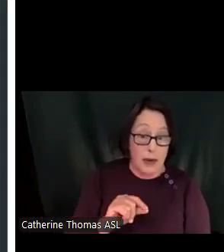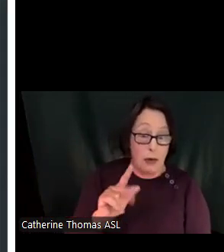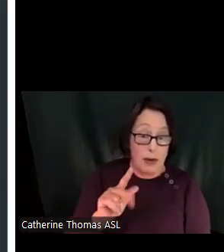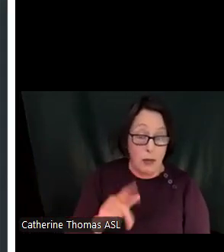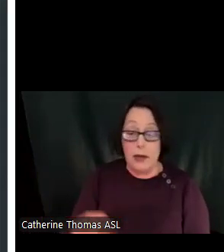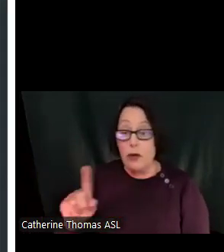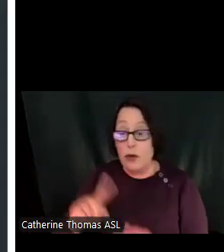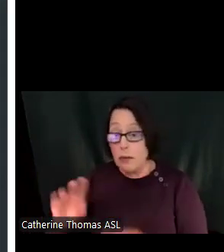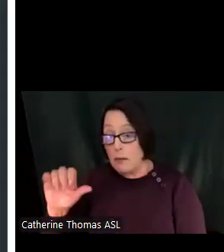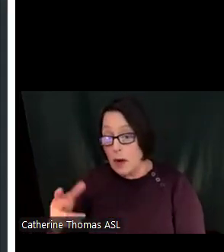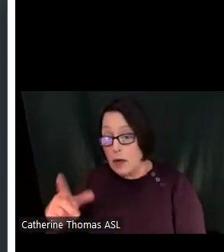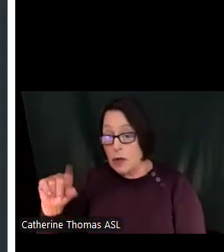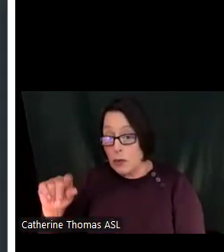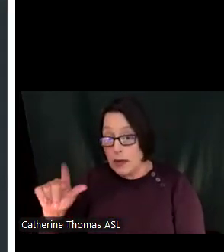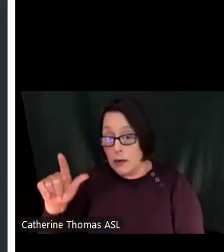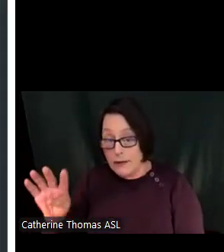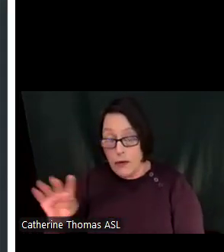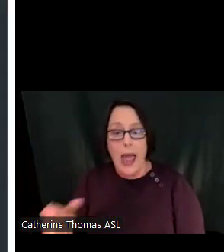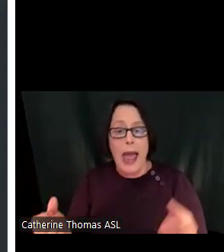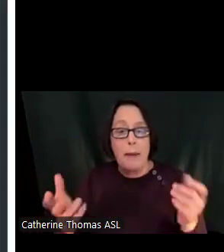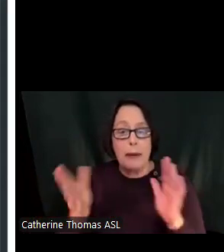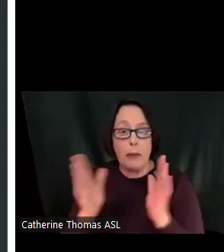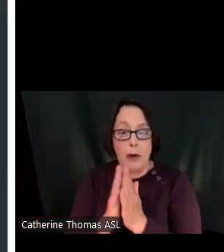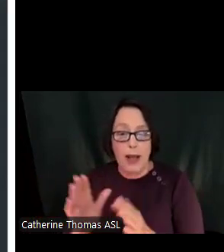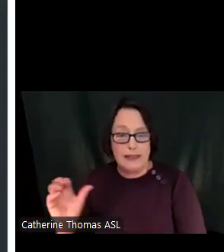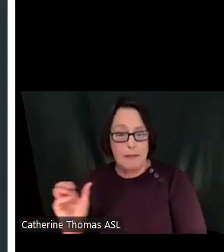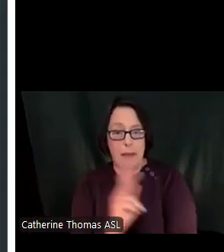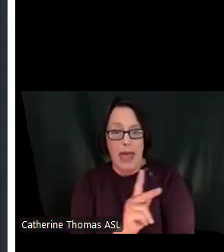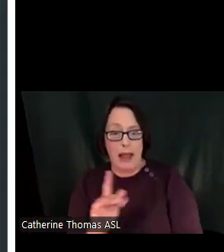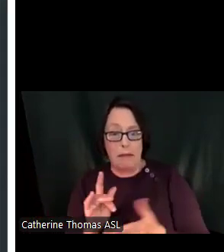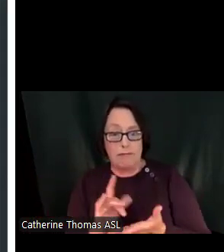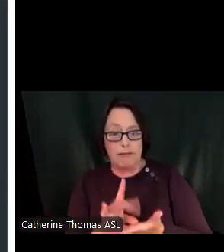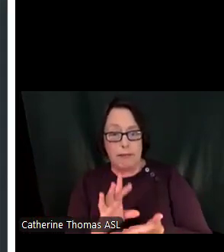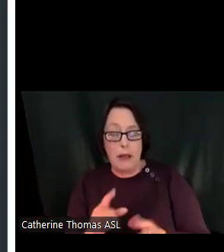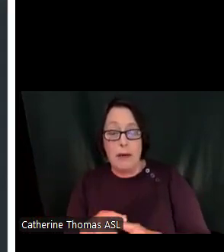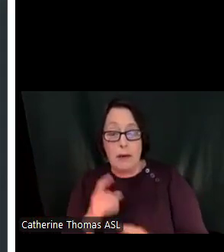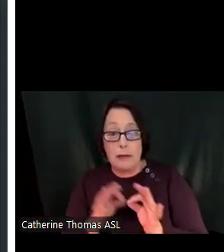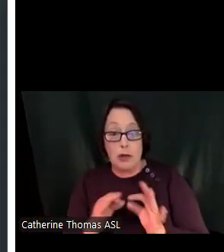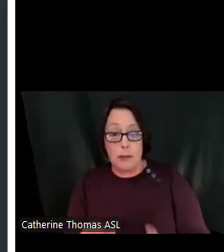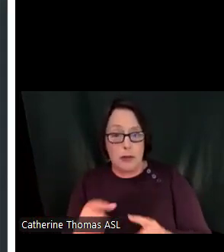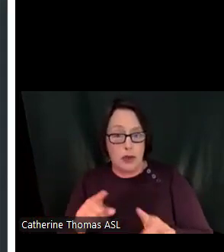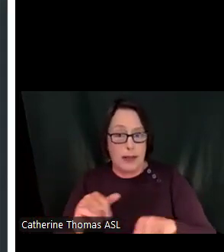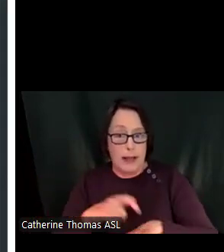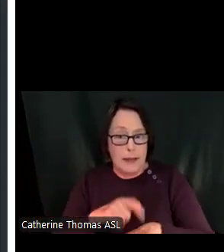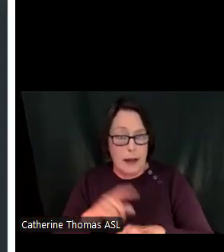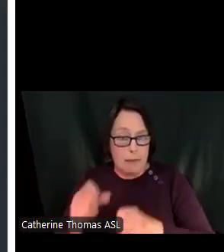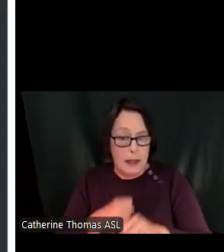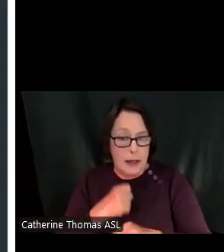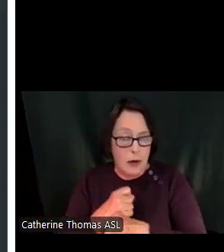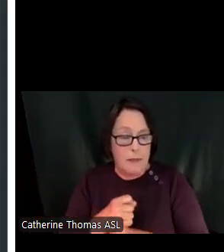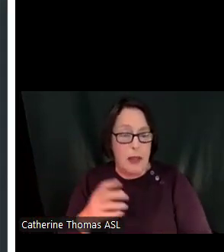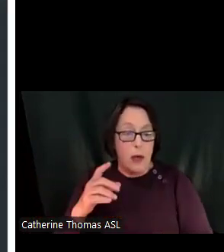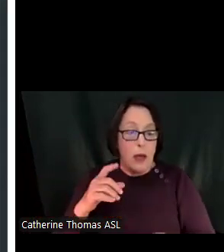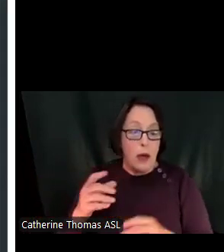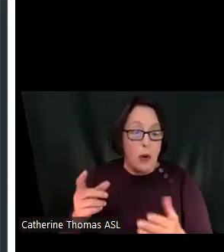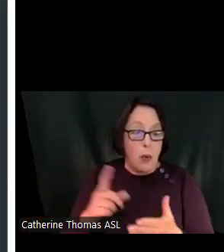2024. How many requests were returned by interpreter during that year? What is the statewide returned and